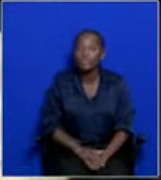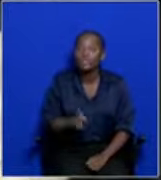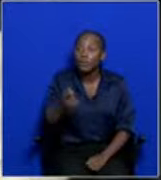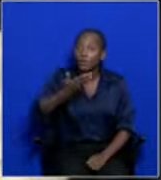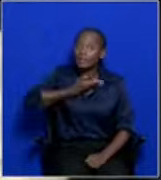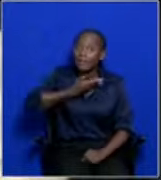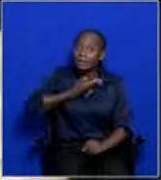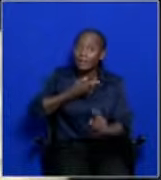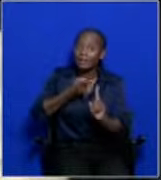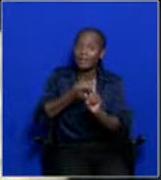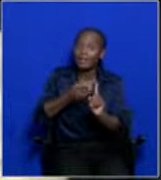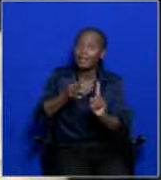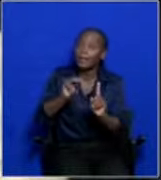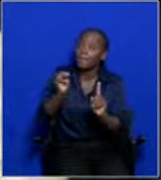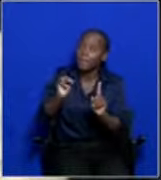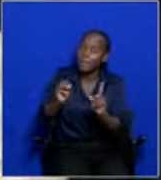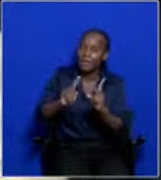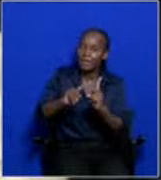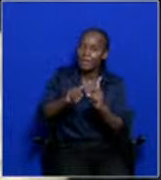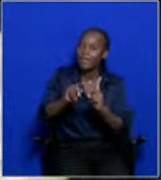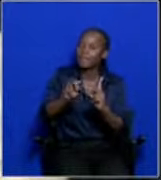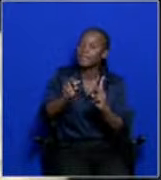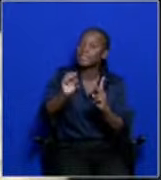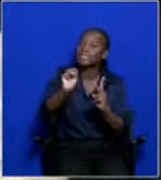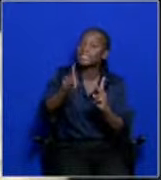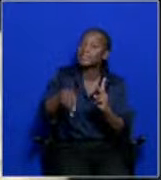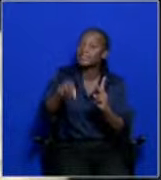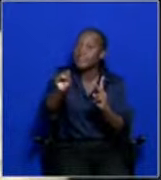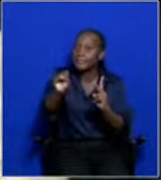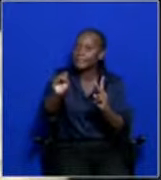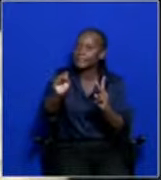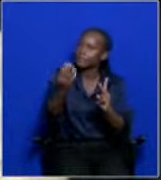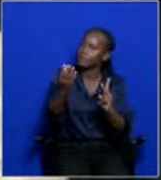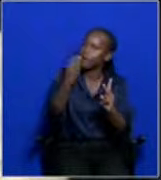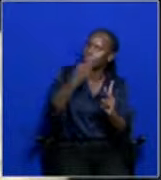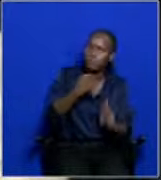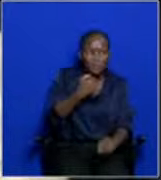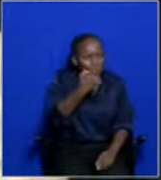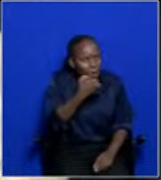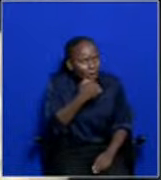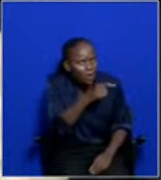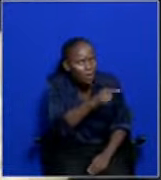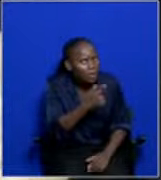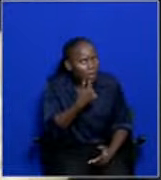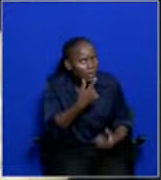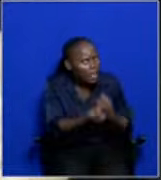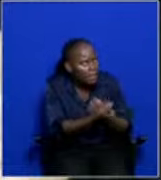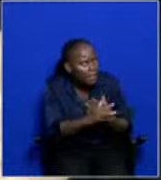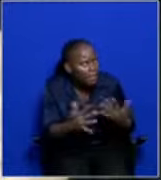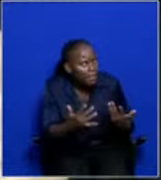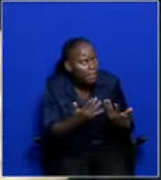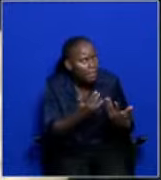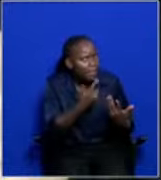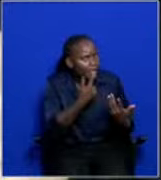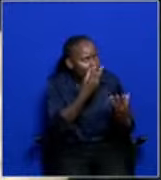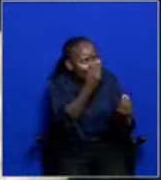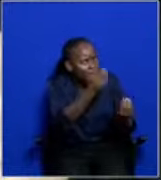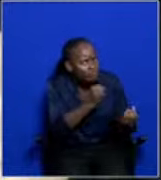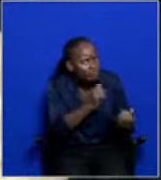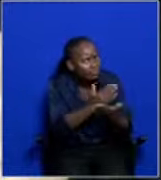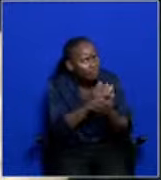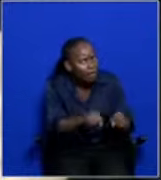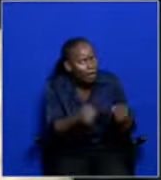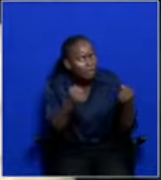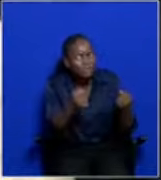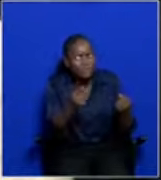case. Oh, Magagula, what is happening? If they don't want to ask me, they have access to the other